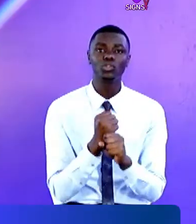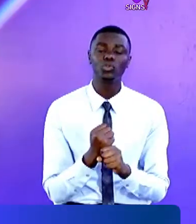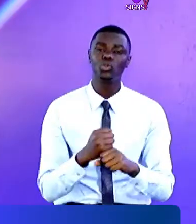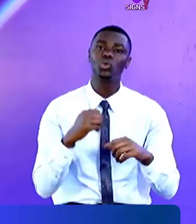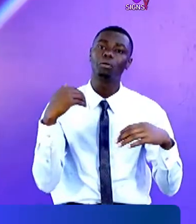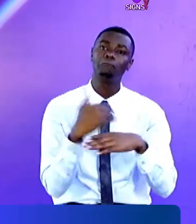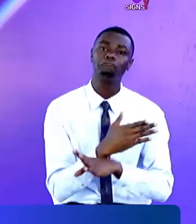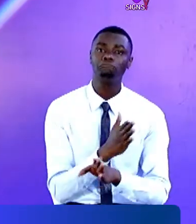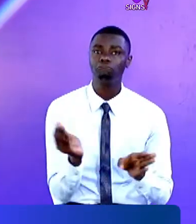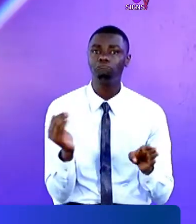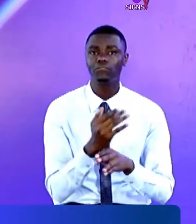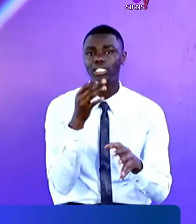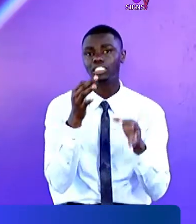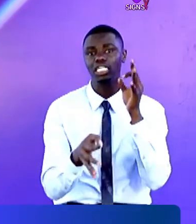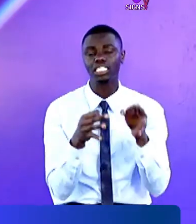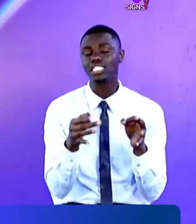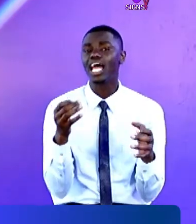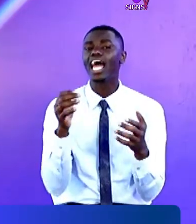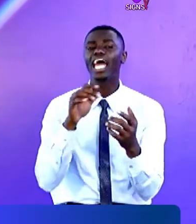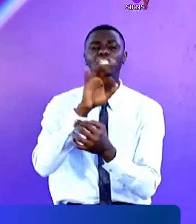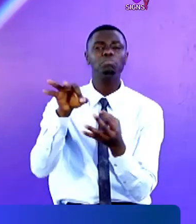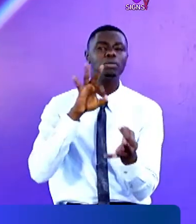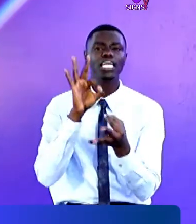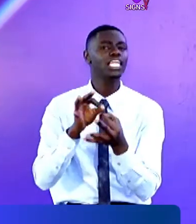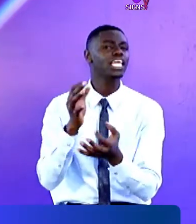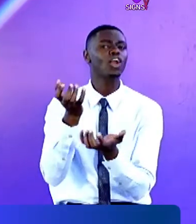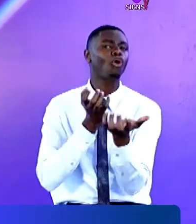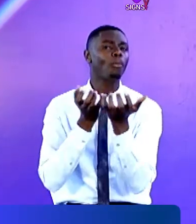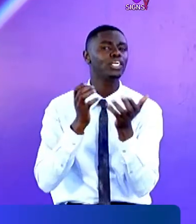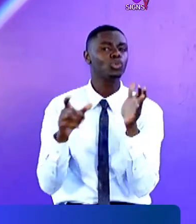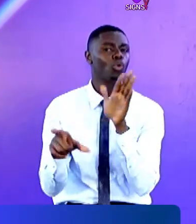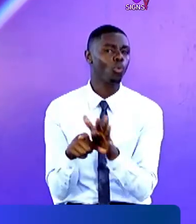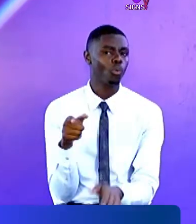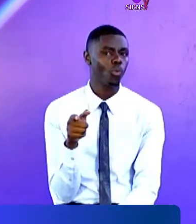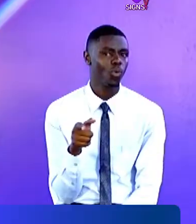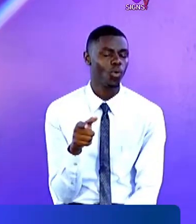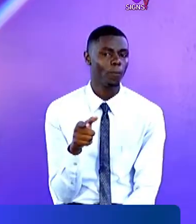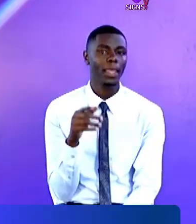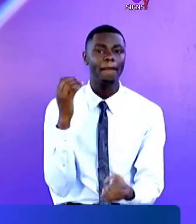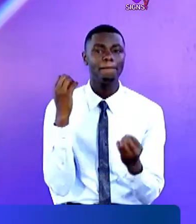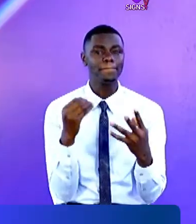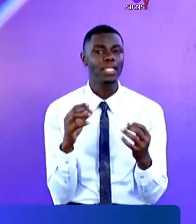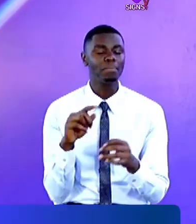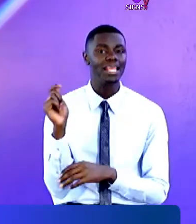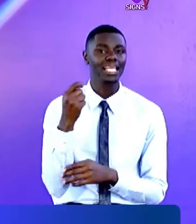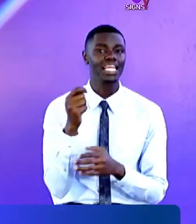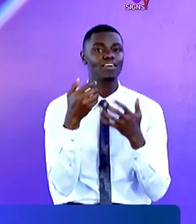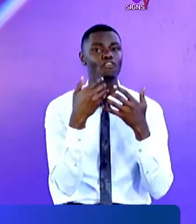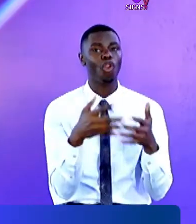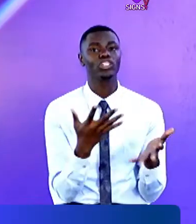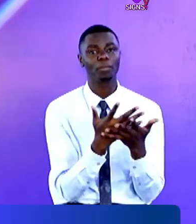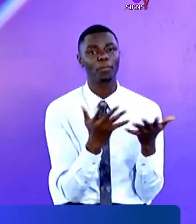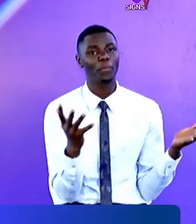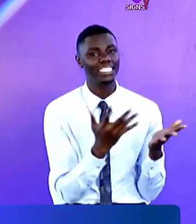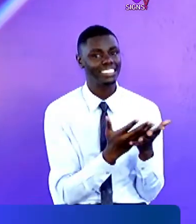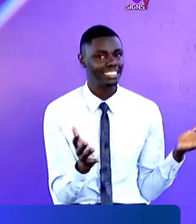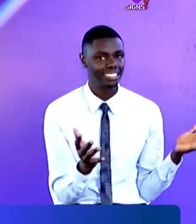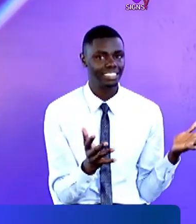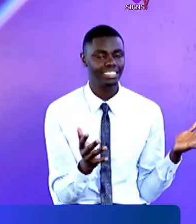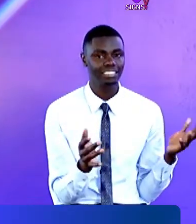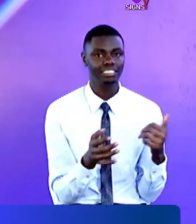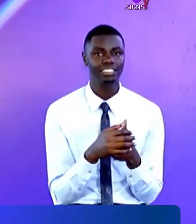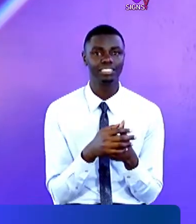justice, especially on commercial law, commercial side. Like now, so many Kenyans have lost property.